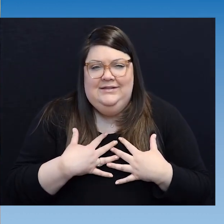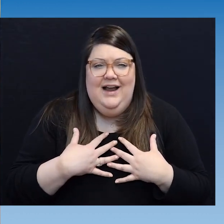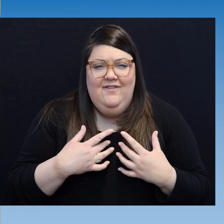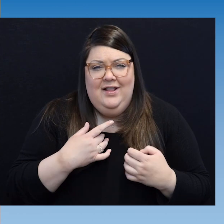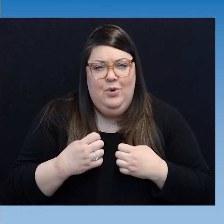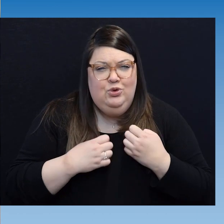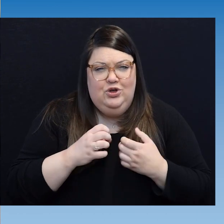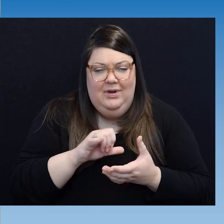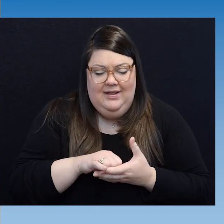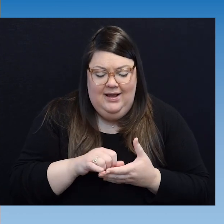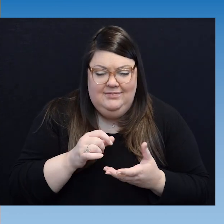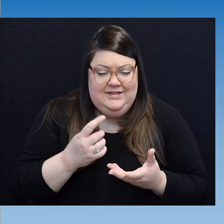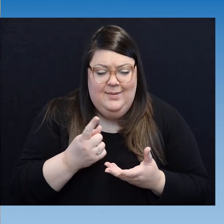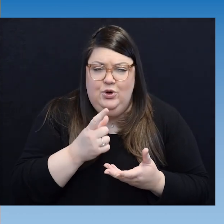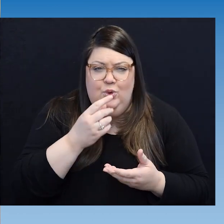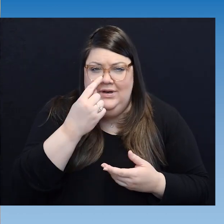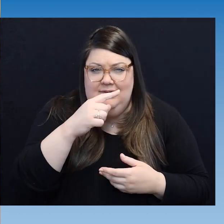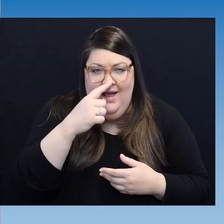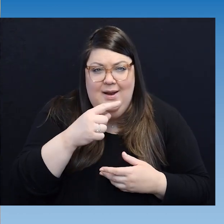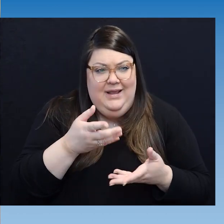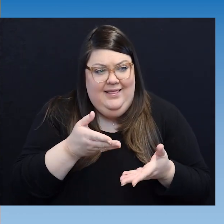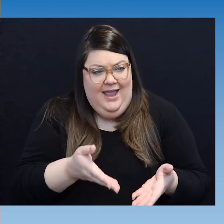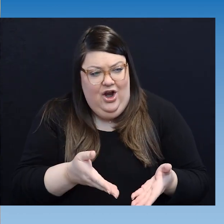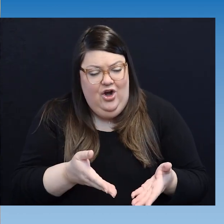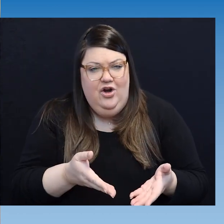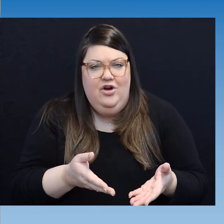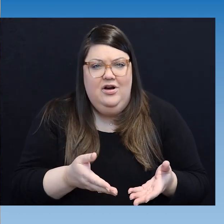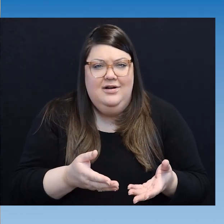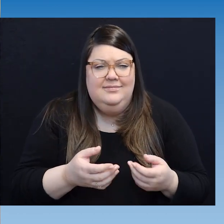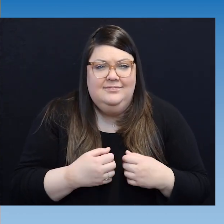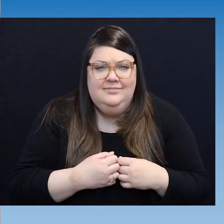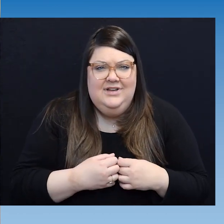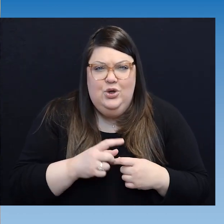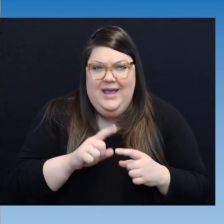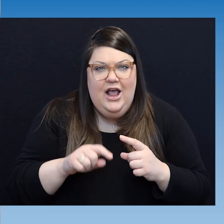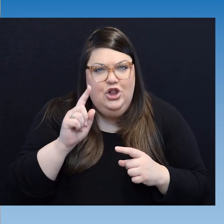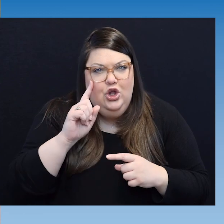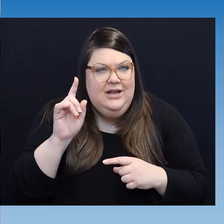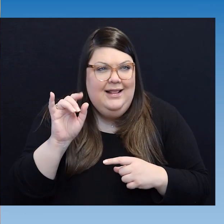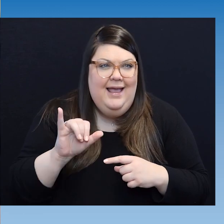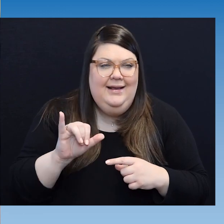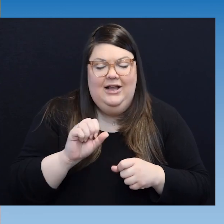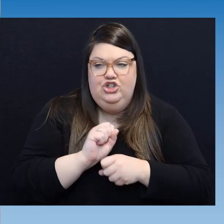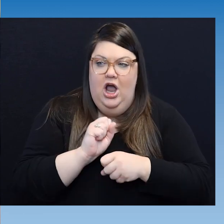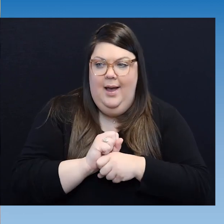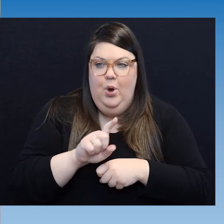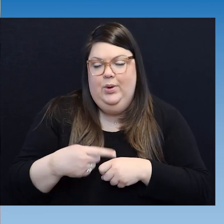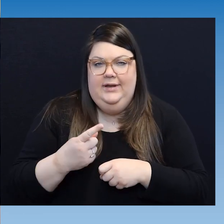Somebody who cares, somebody who don't mind being there. You can't look at it as a job. You got to look at it